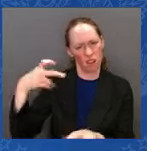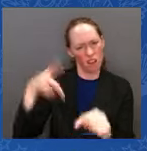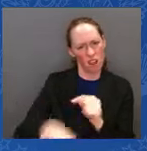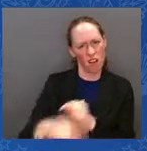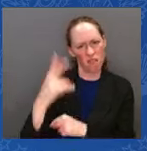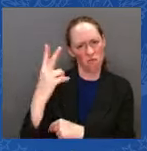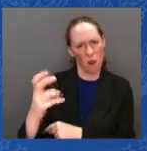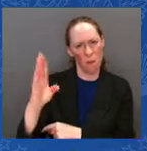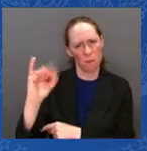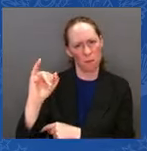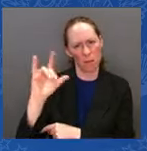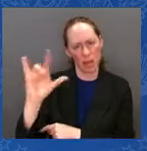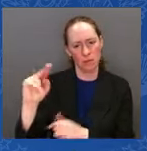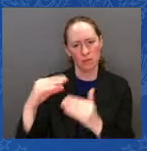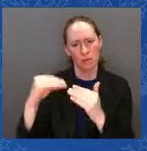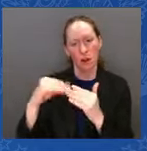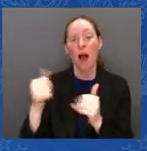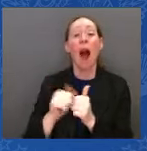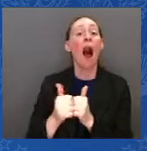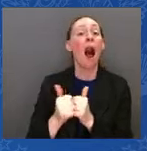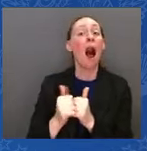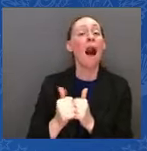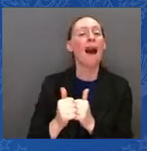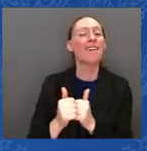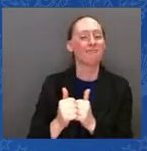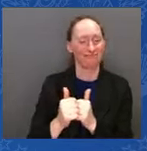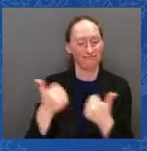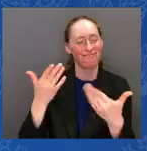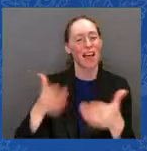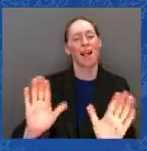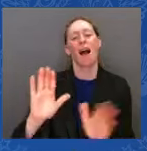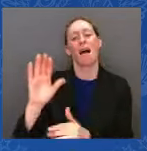negotiate prescription drug prices and making drug companies